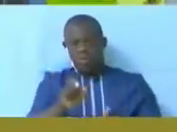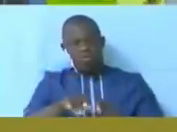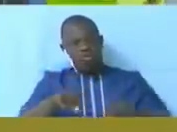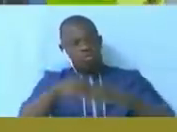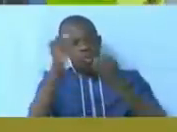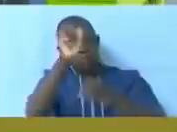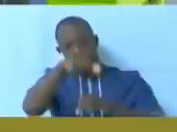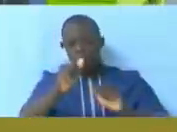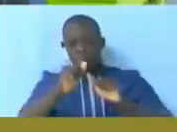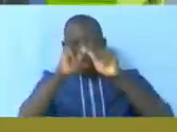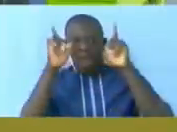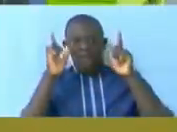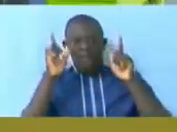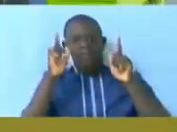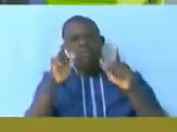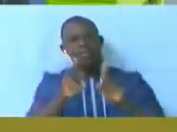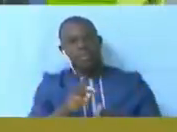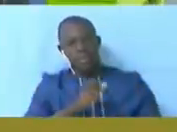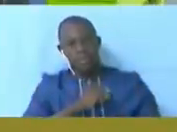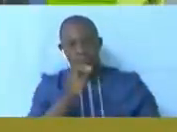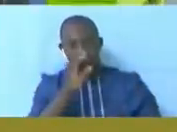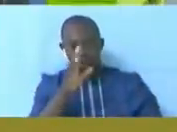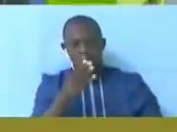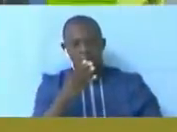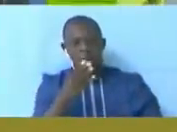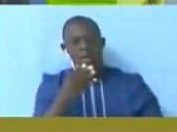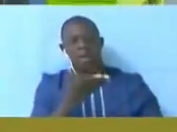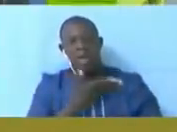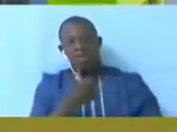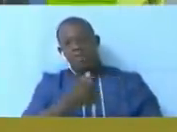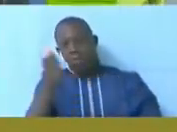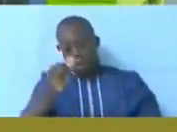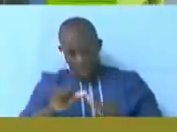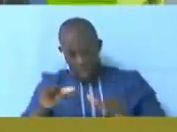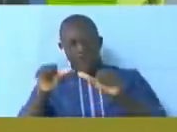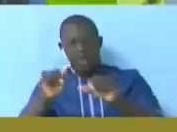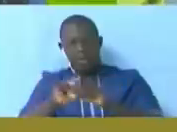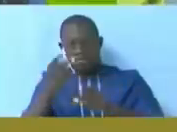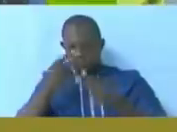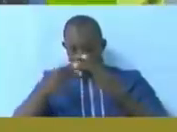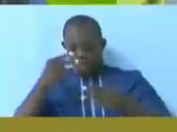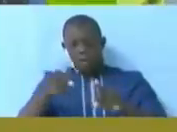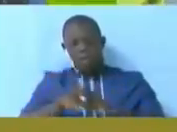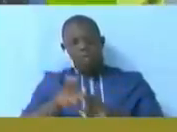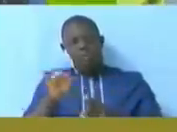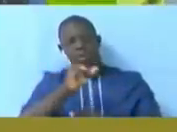life. Abela baluni tinyalale. He said there is another part of the story which he has not